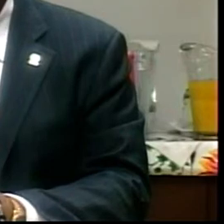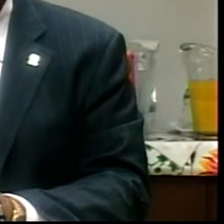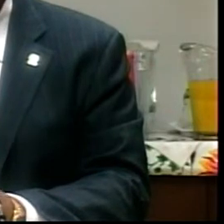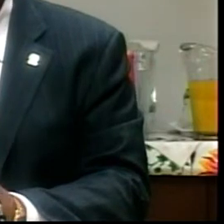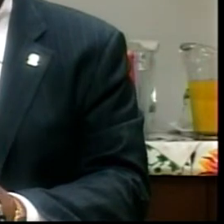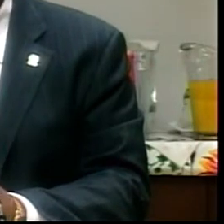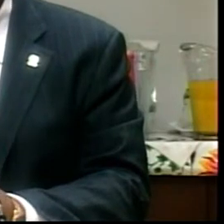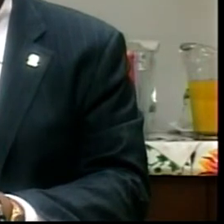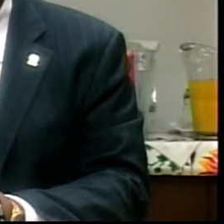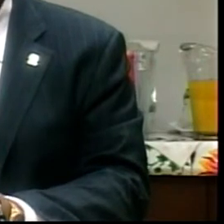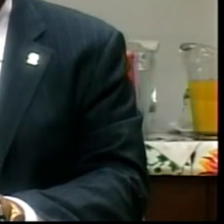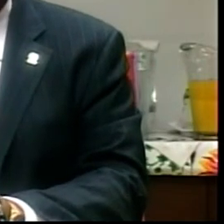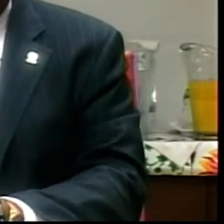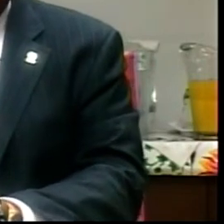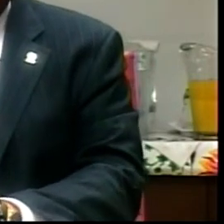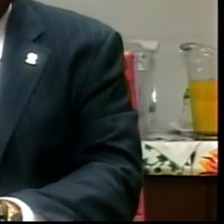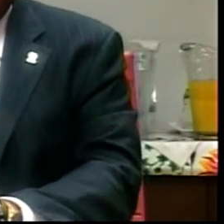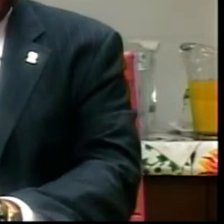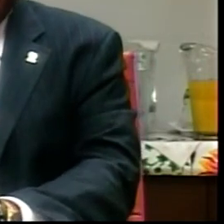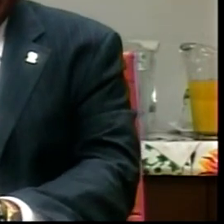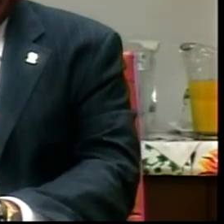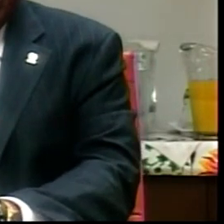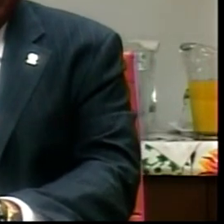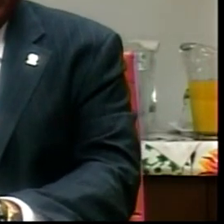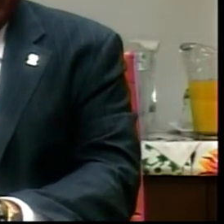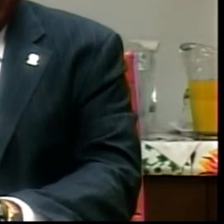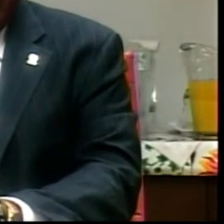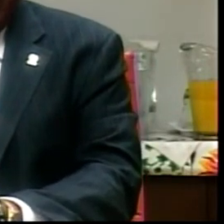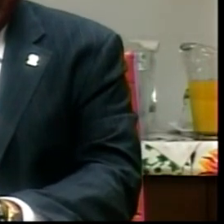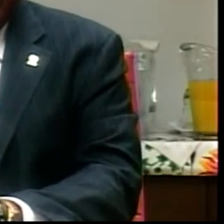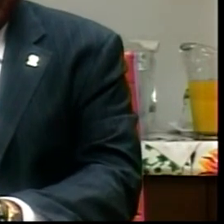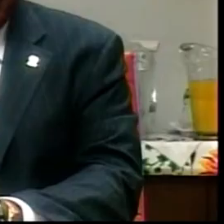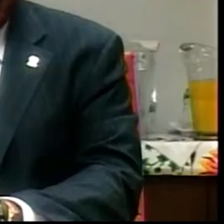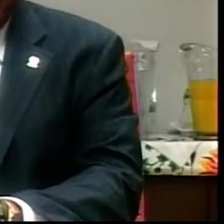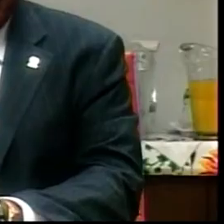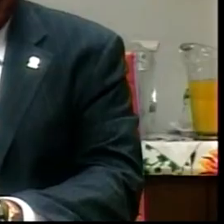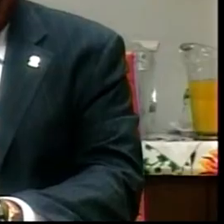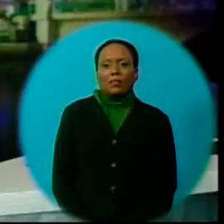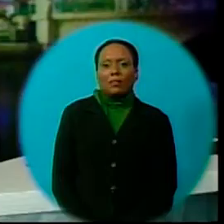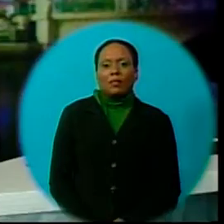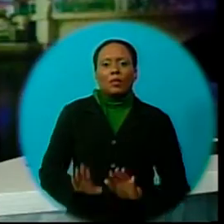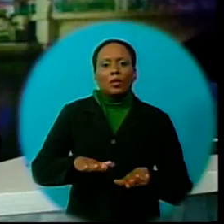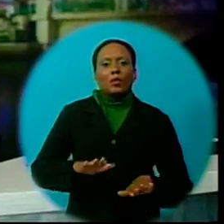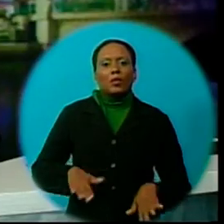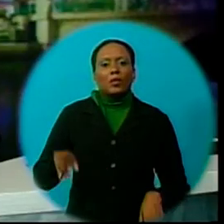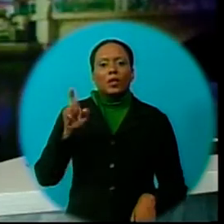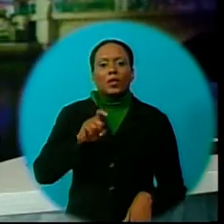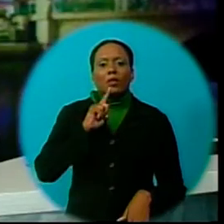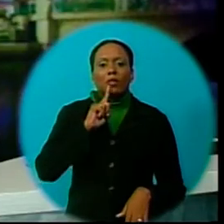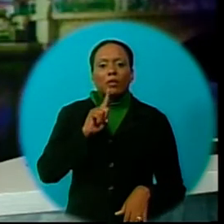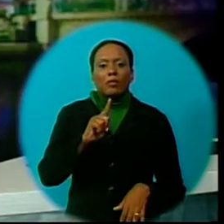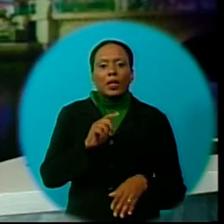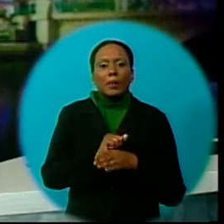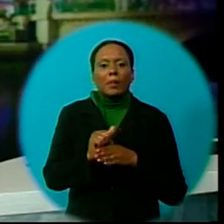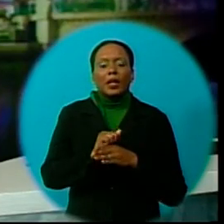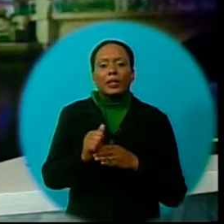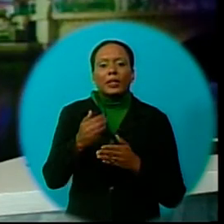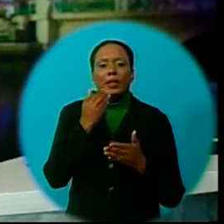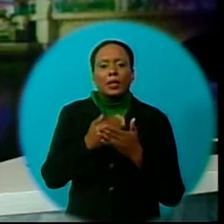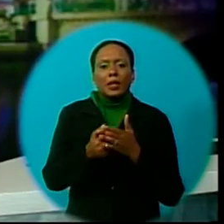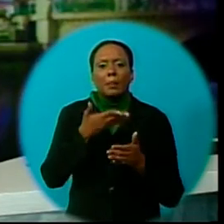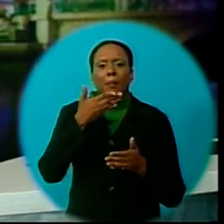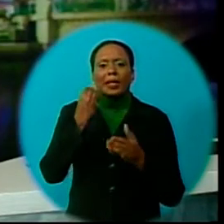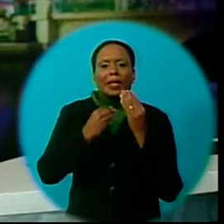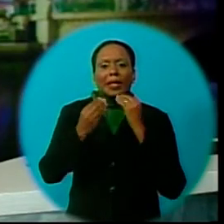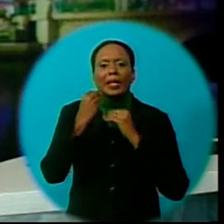and chubs and other fish families that live in the reef systems. More efforts are being placed for